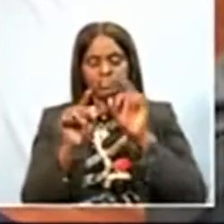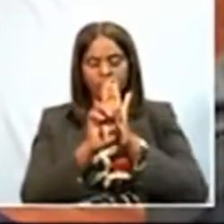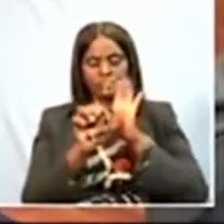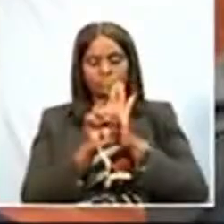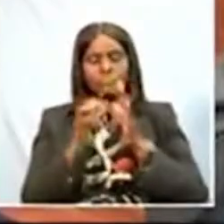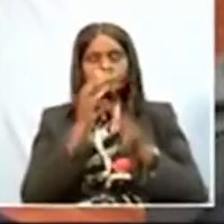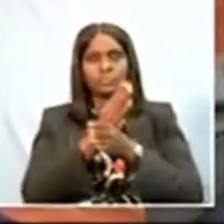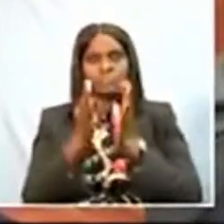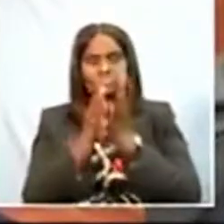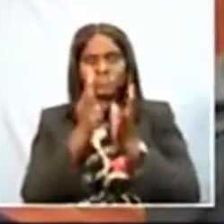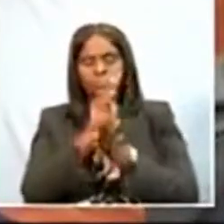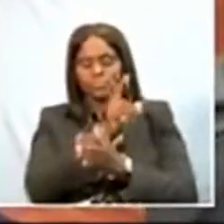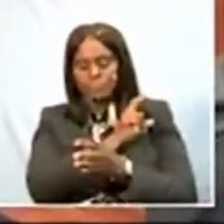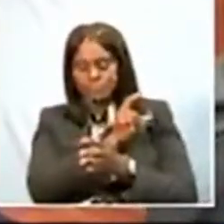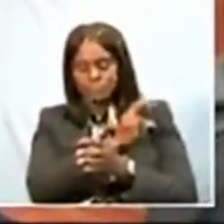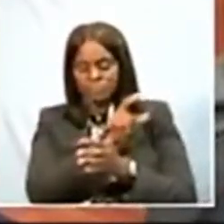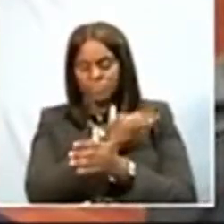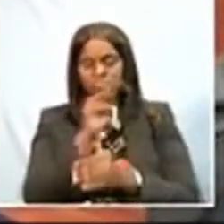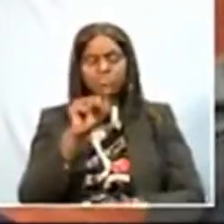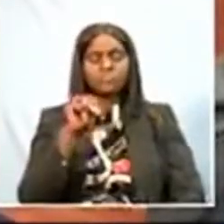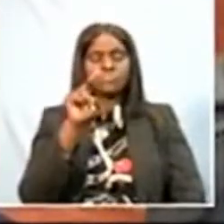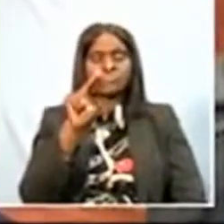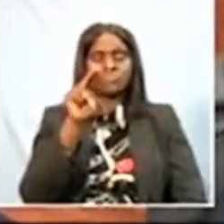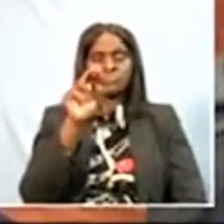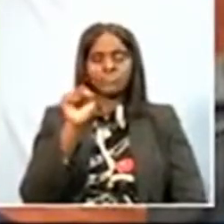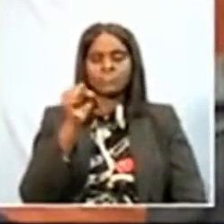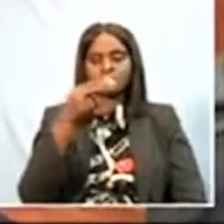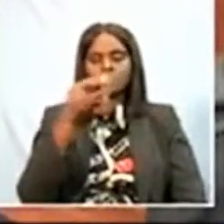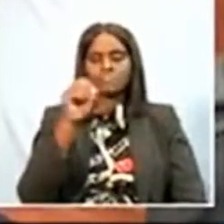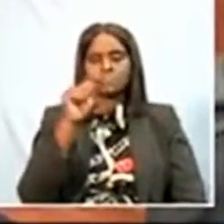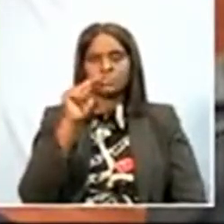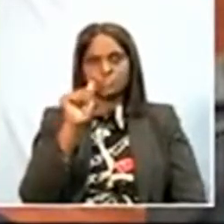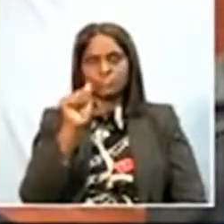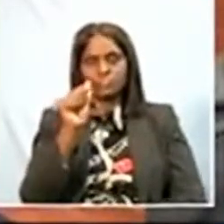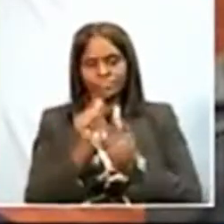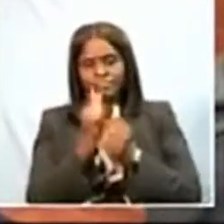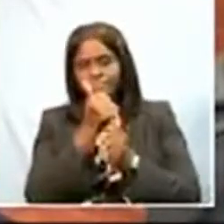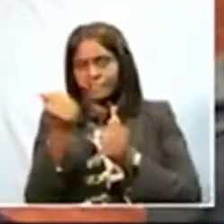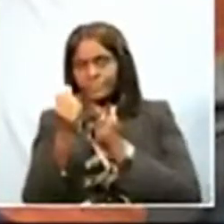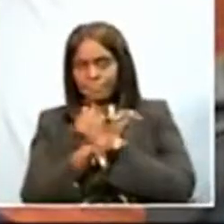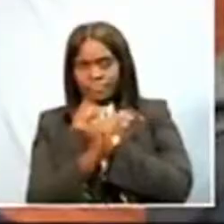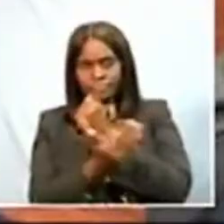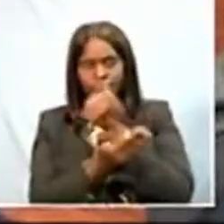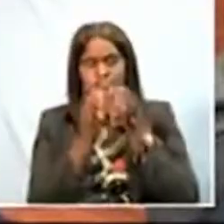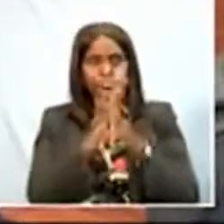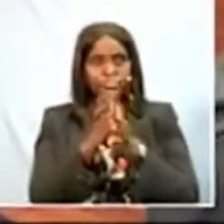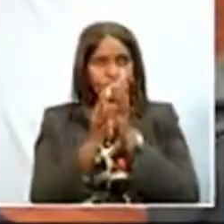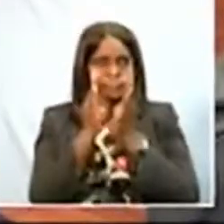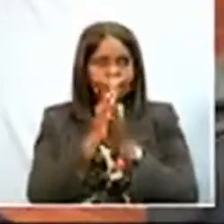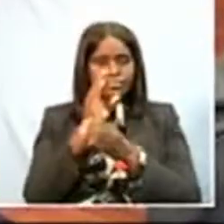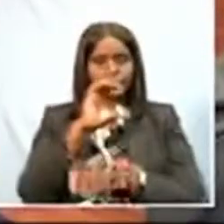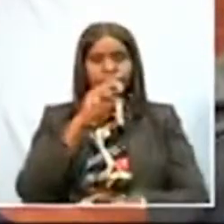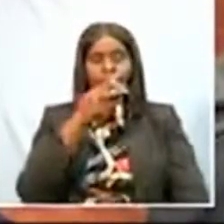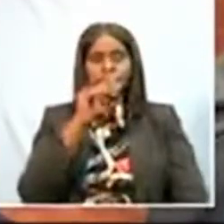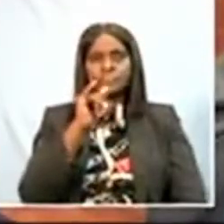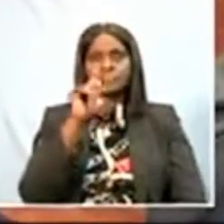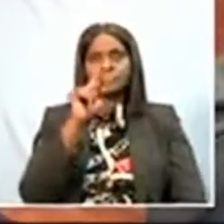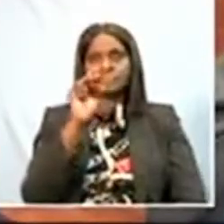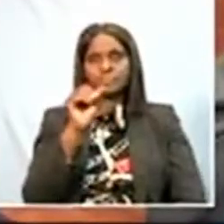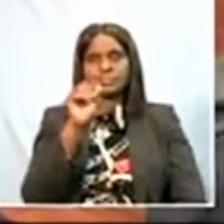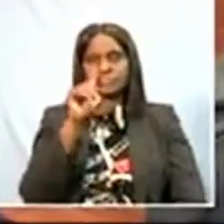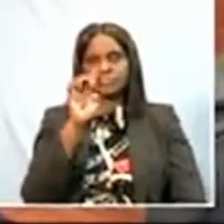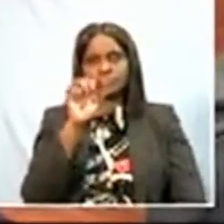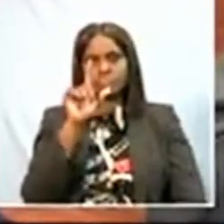police station, Mushota, Chivote, and construction of maternity wing at Chitotela village,